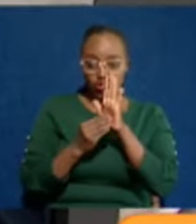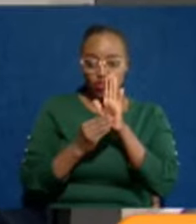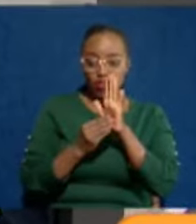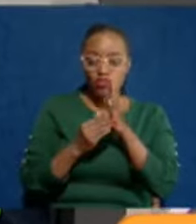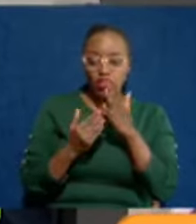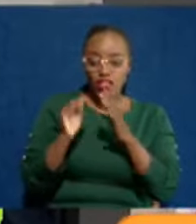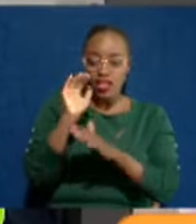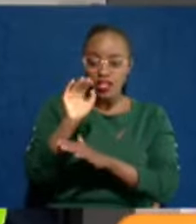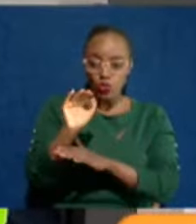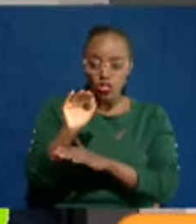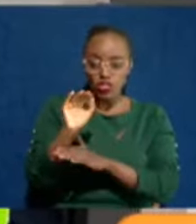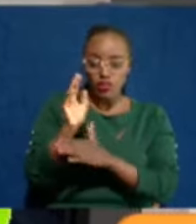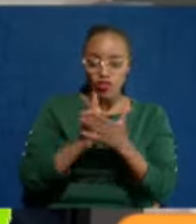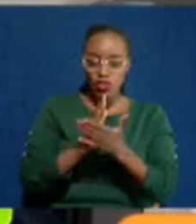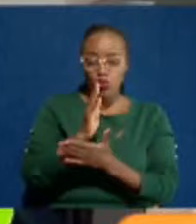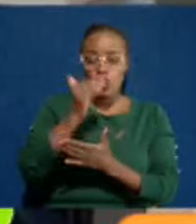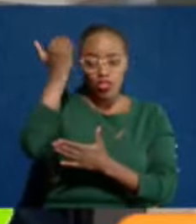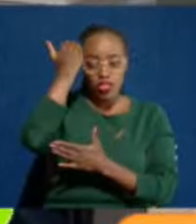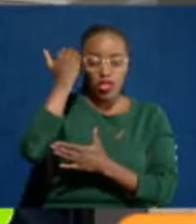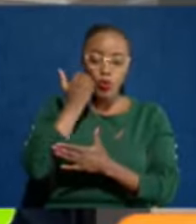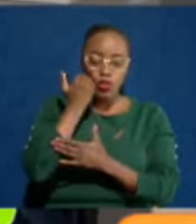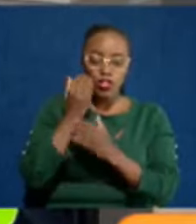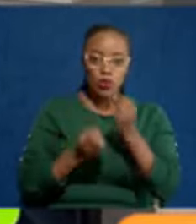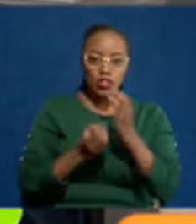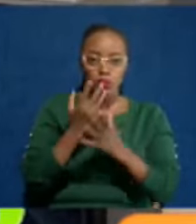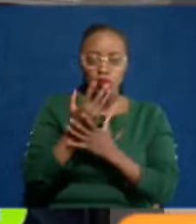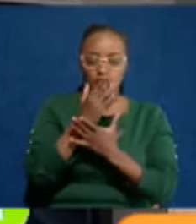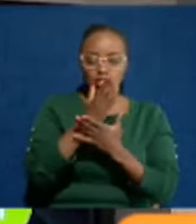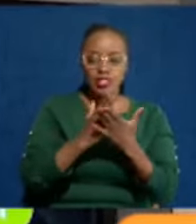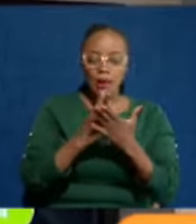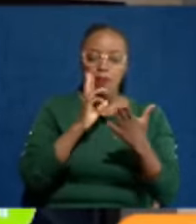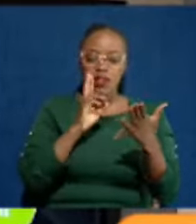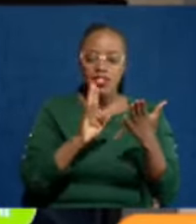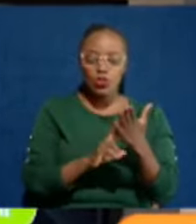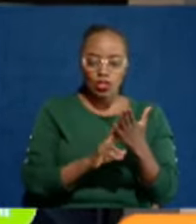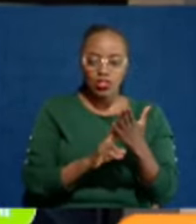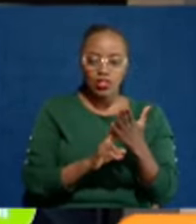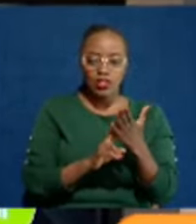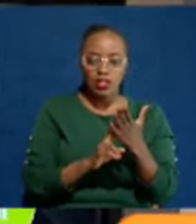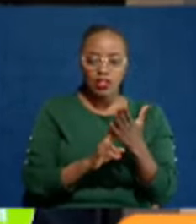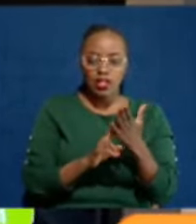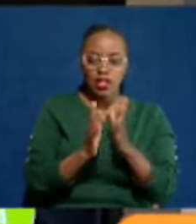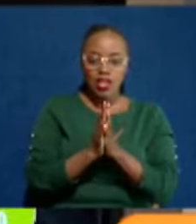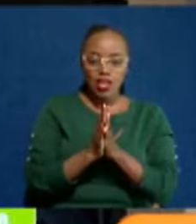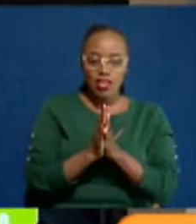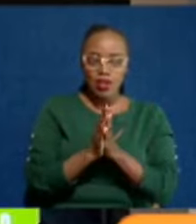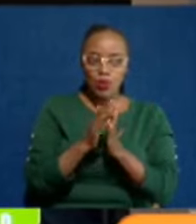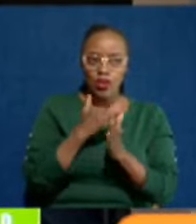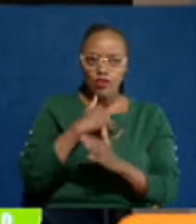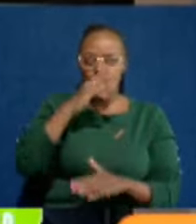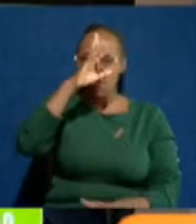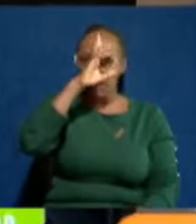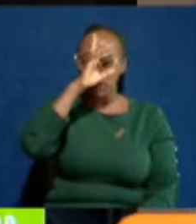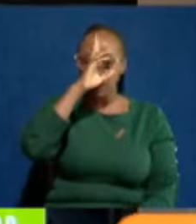inquest by the court actually produced some results, and they are policemen now going to